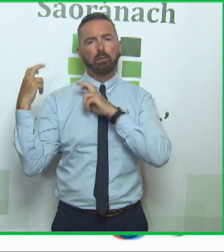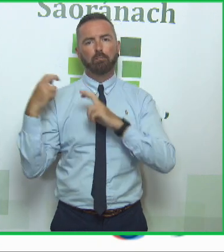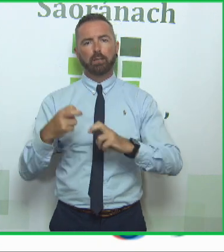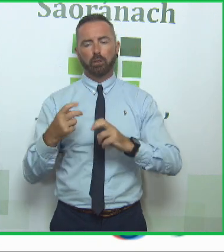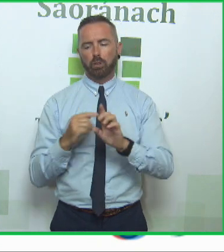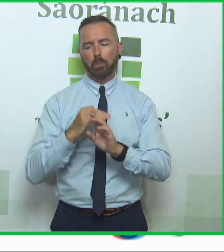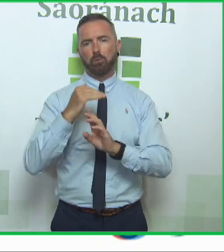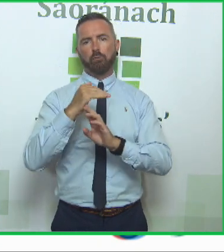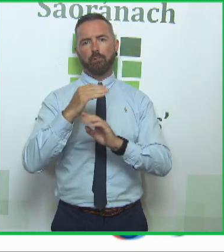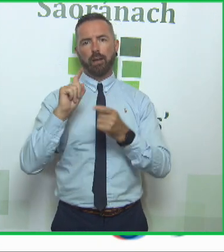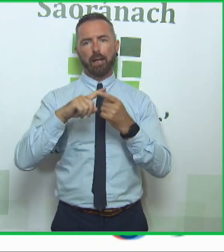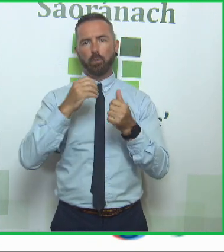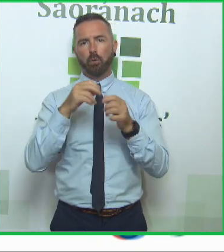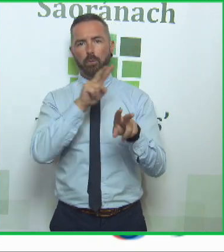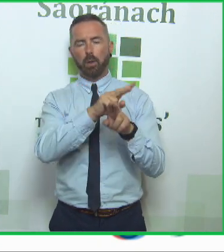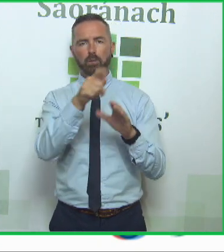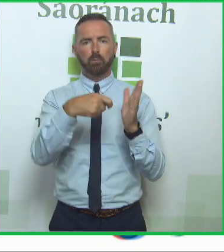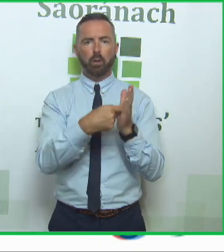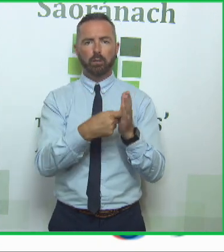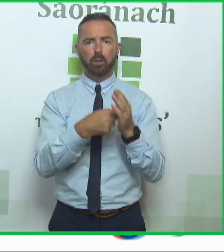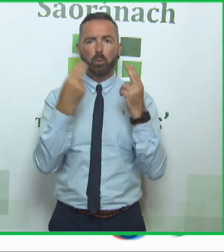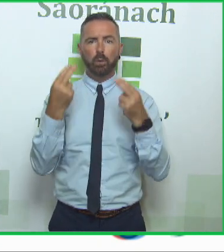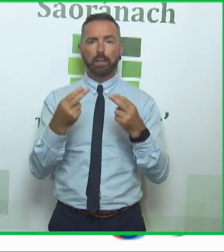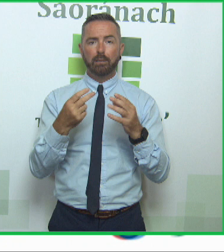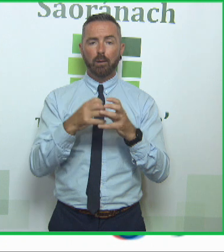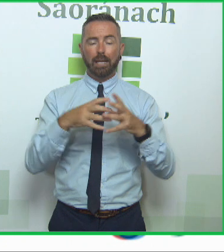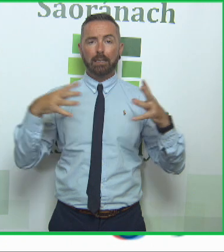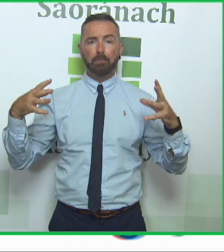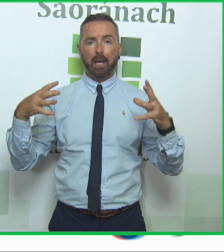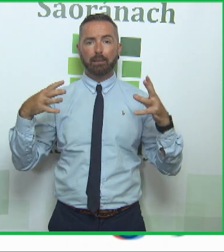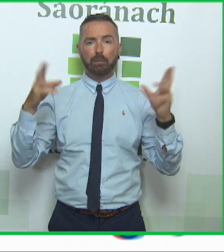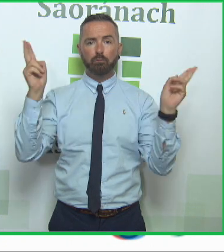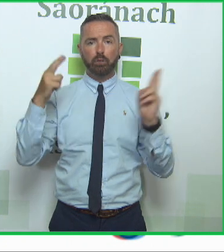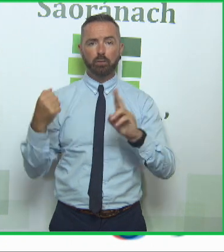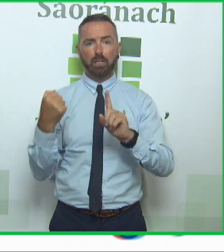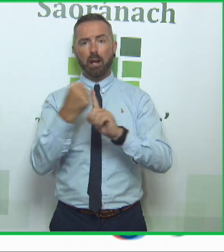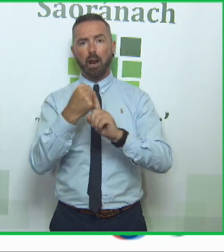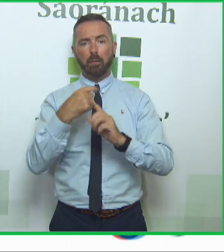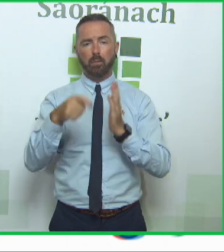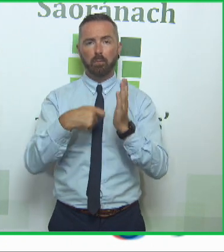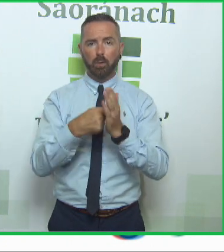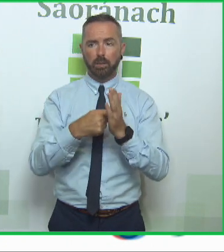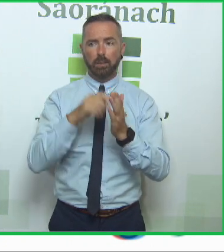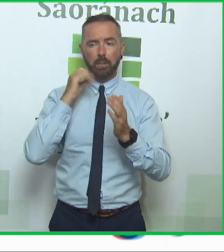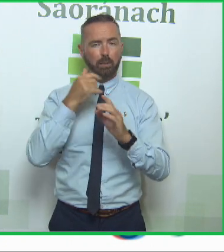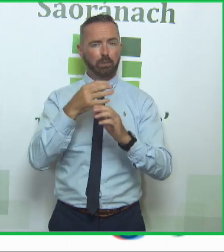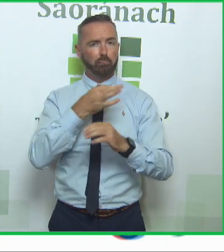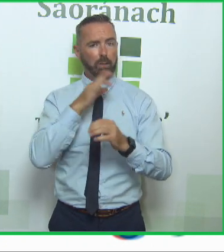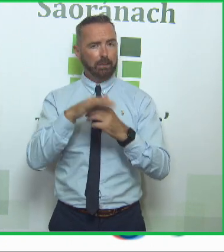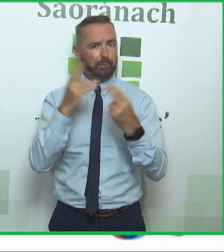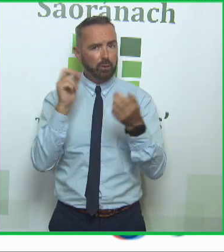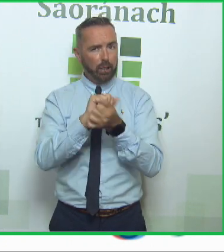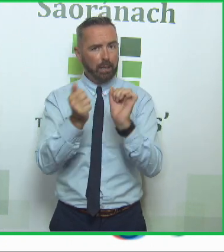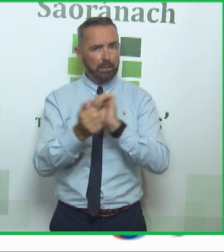other monitoring projects. We need to expand harm reduction for non-dependent user groups. They are at risk of drug market changes, and an example of that is the